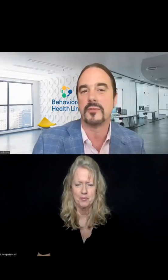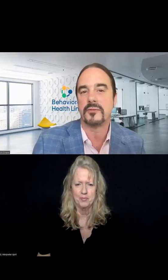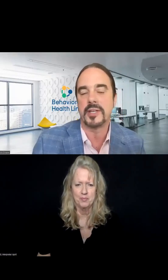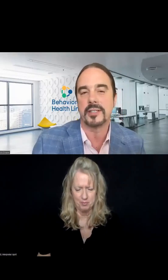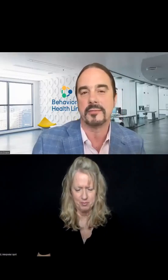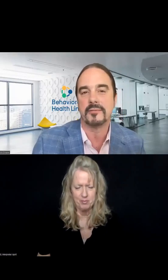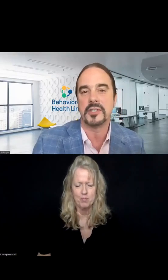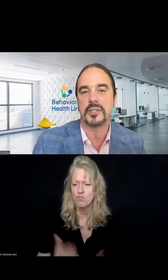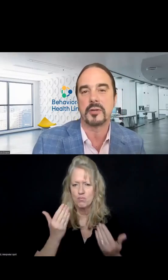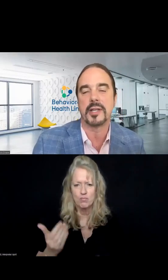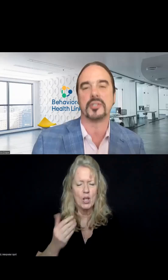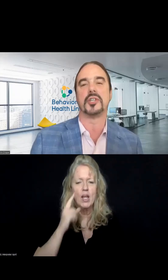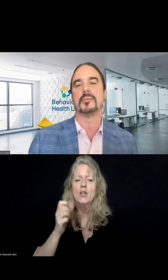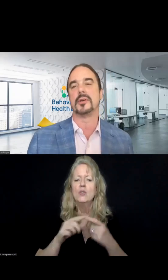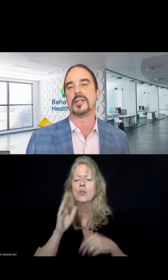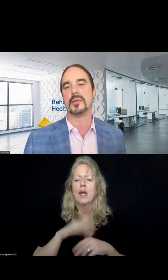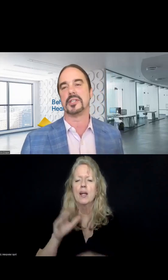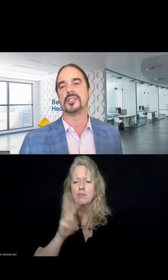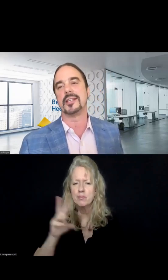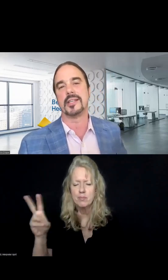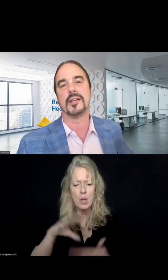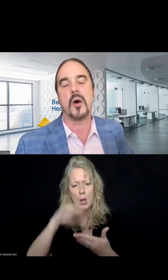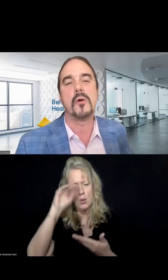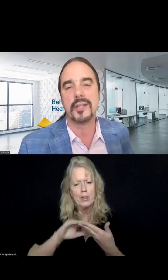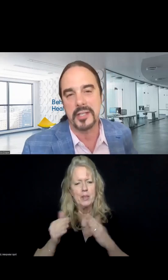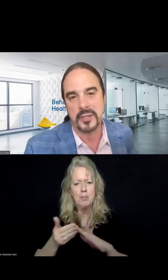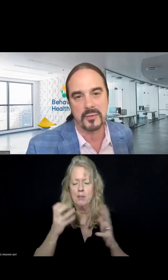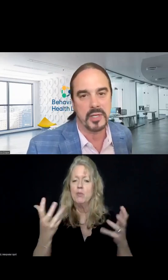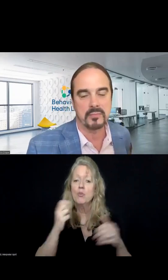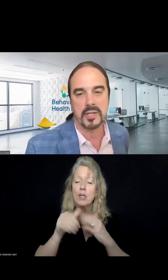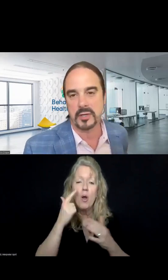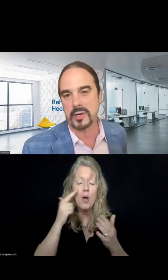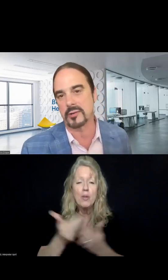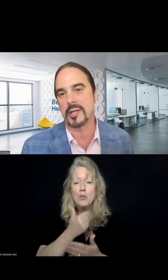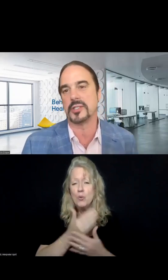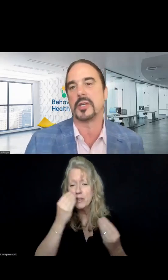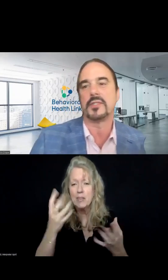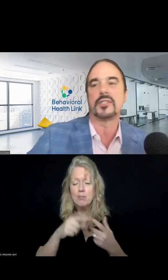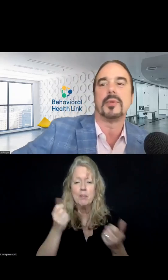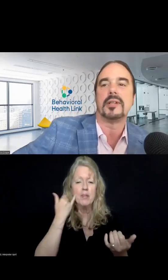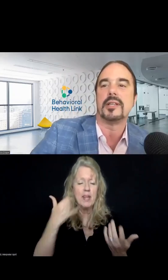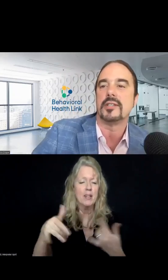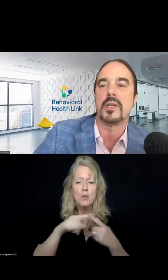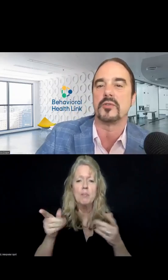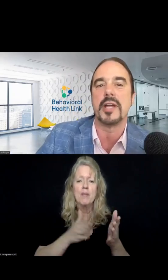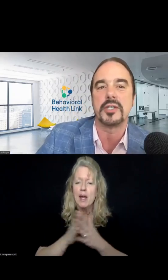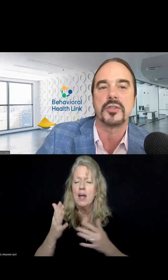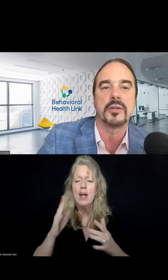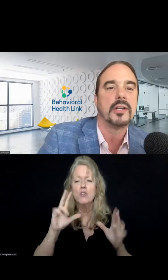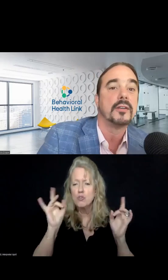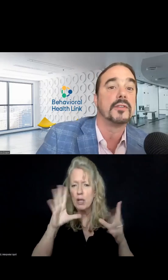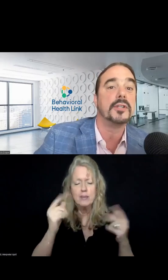So feel free to visit the Crisis Jam Learning Community site to get all the latest information buzzing around the crisis services community, as well